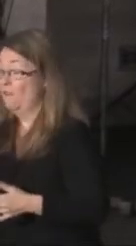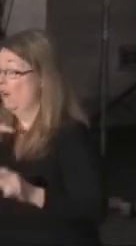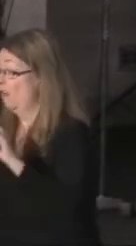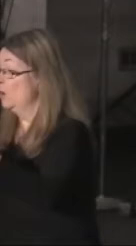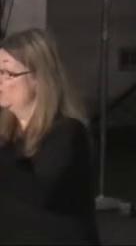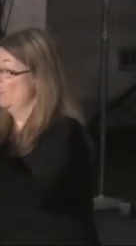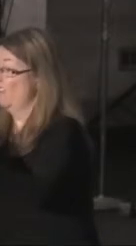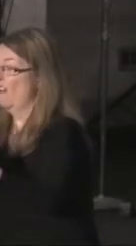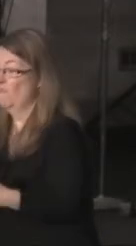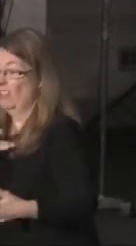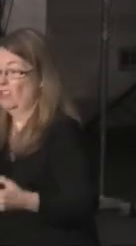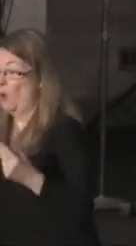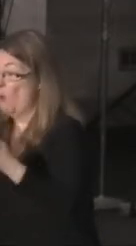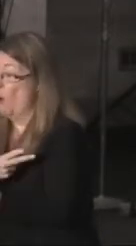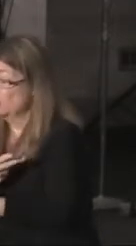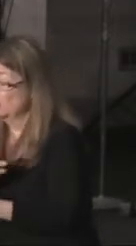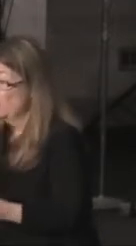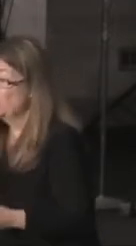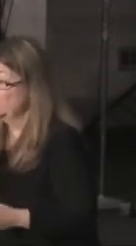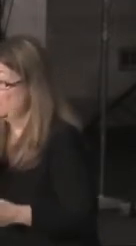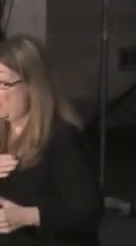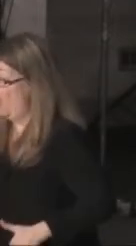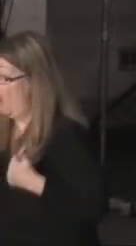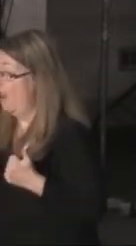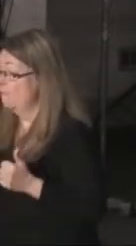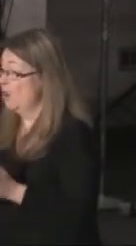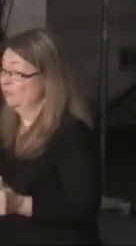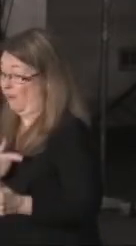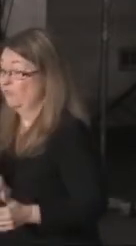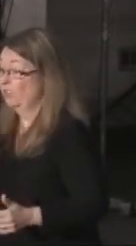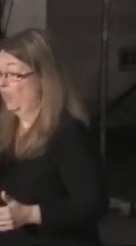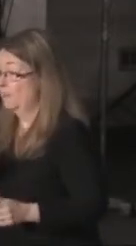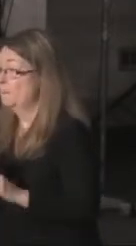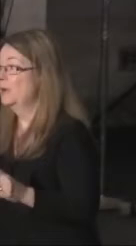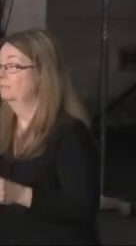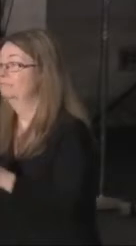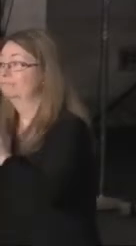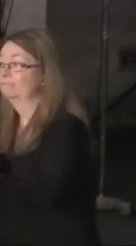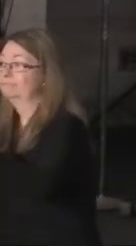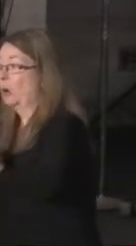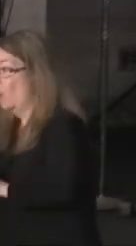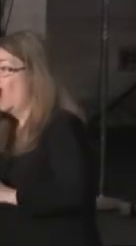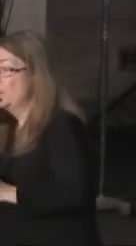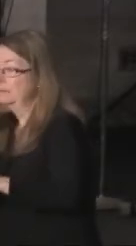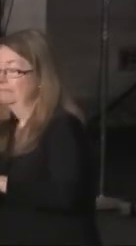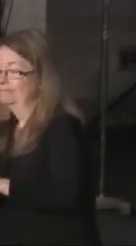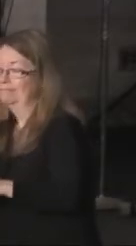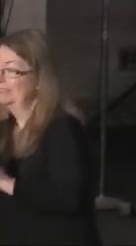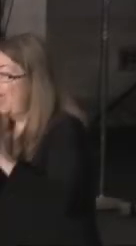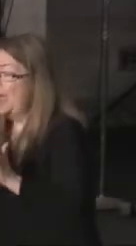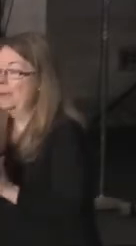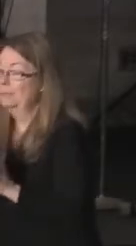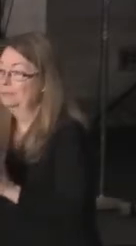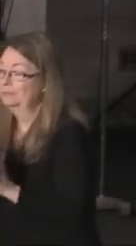life. I think we could all say the same thing. Even more so, the prisons in the Roman times were much different than ours. You see, our tax-paying dollars